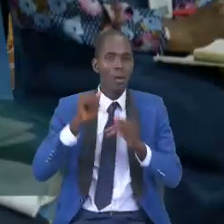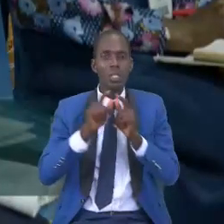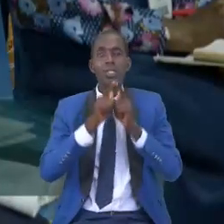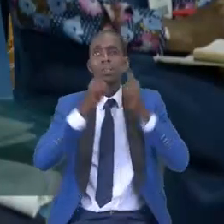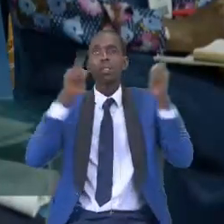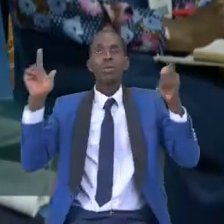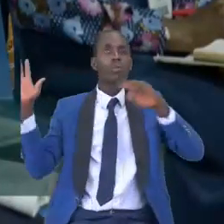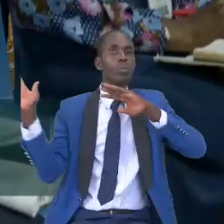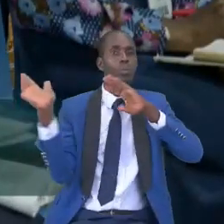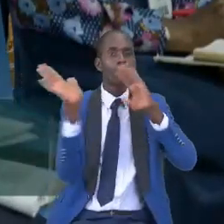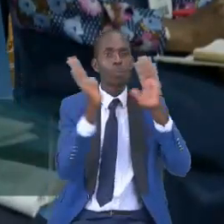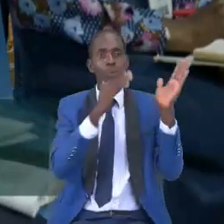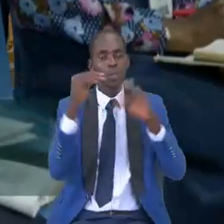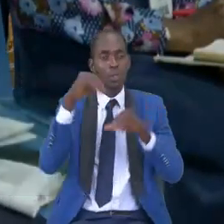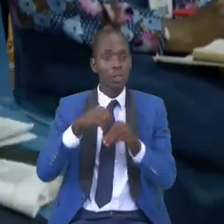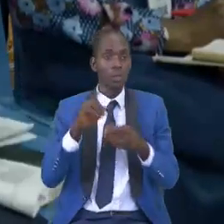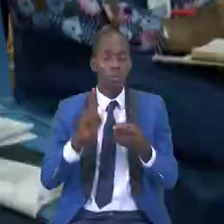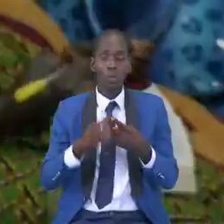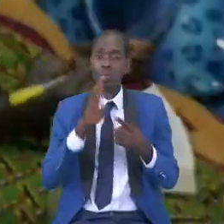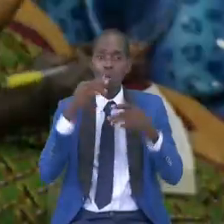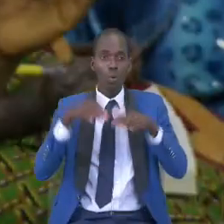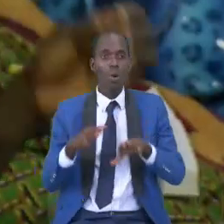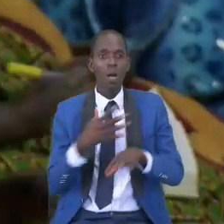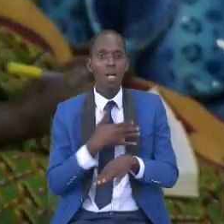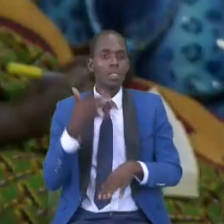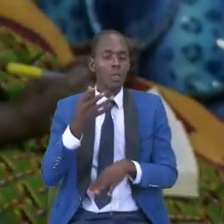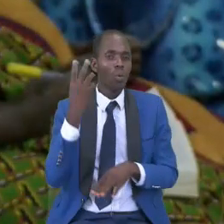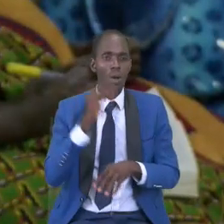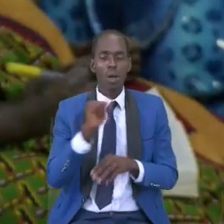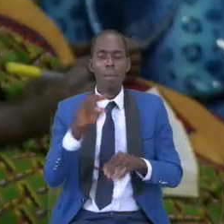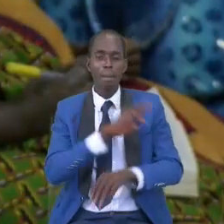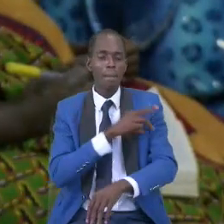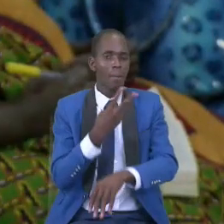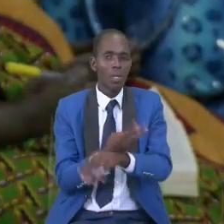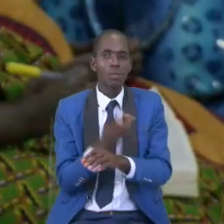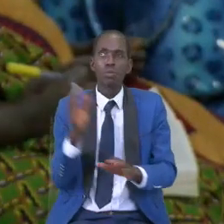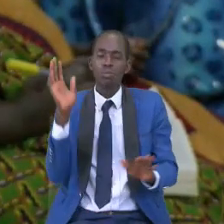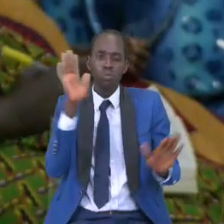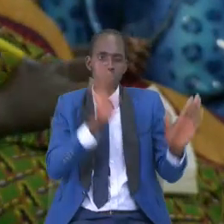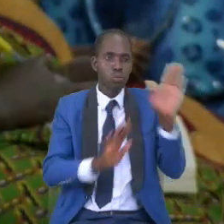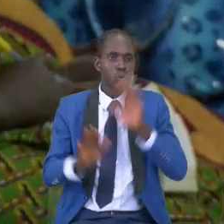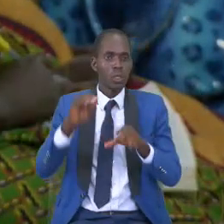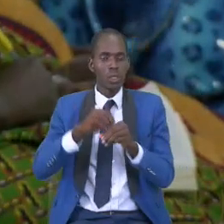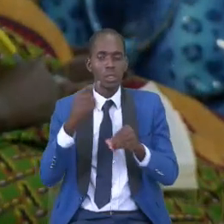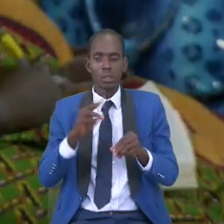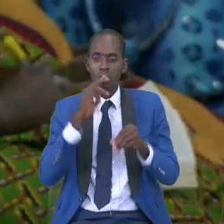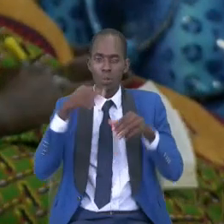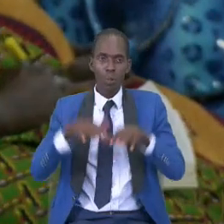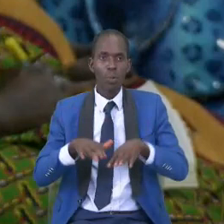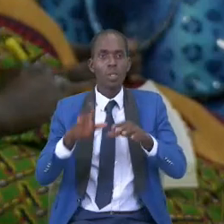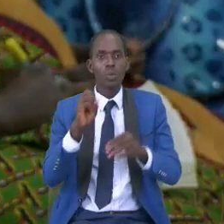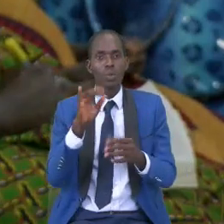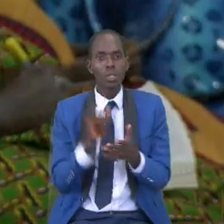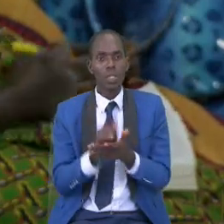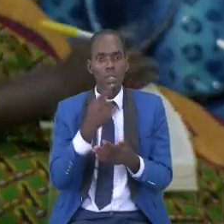sea, and there was a mighty tempest in the sea, so that the ship was like to